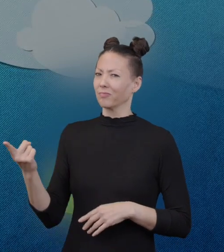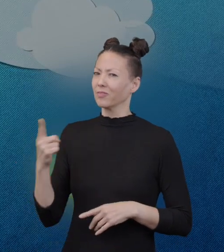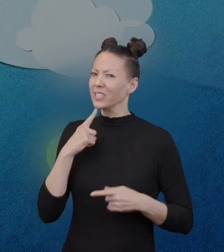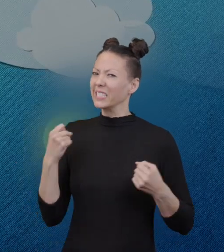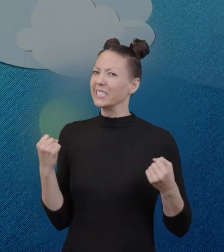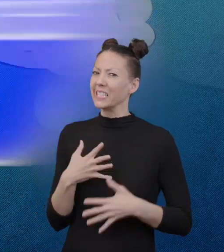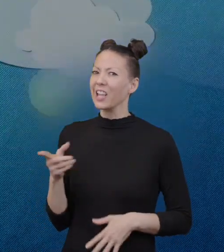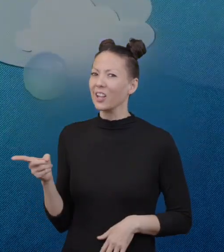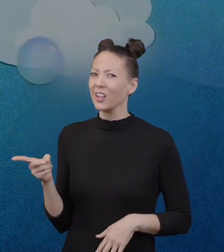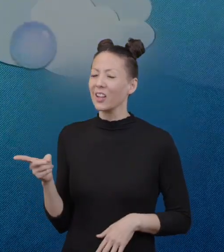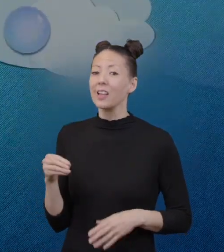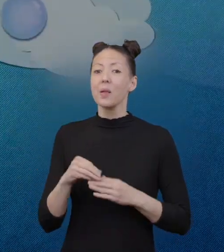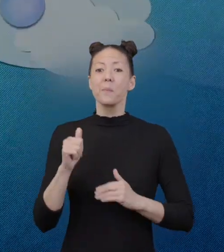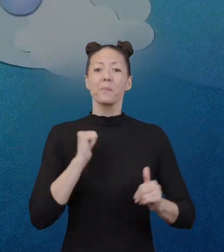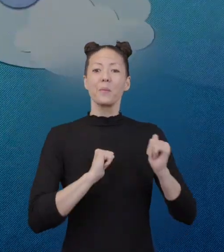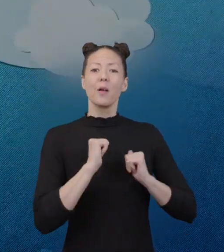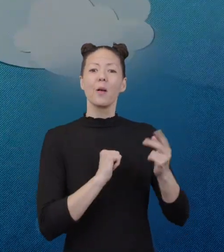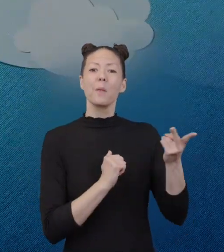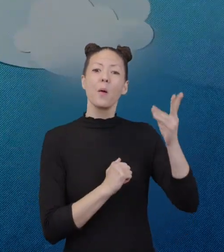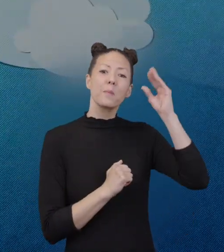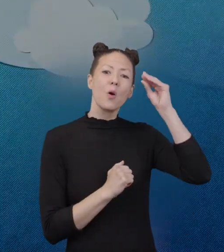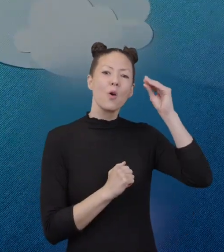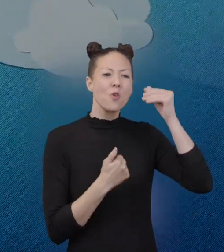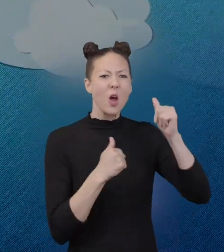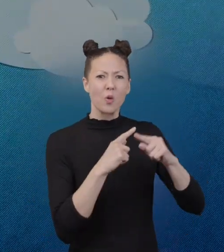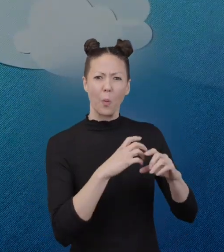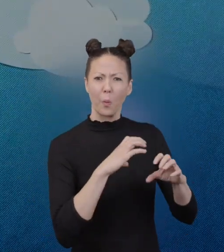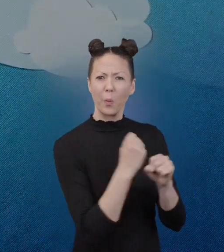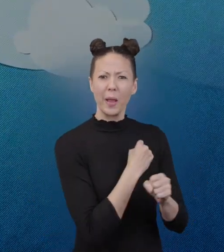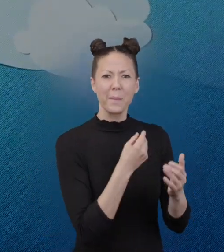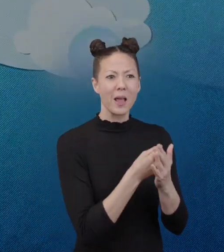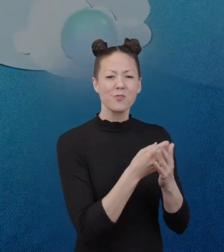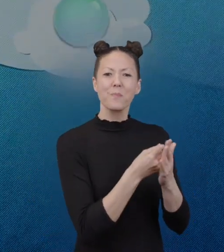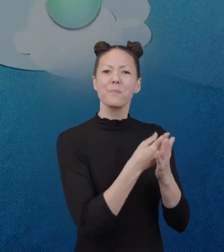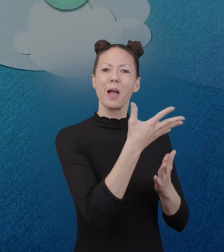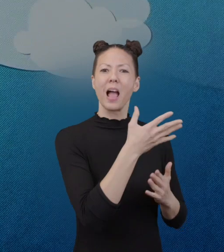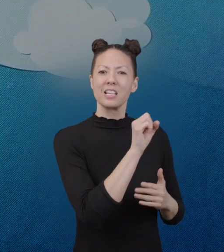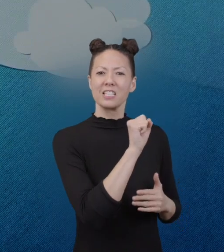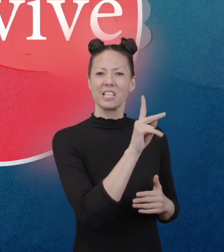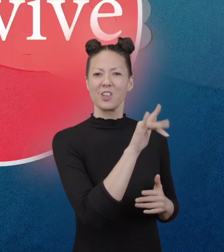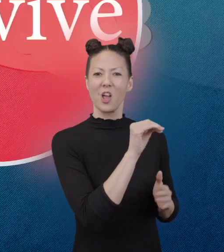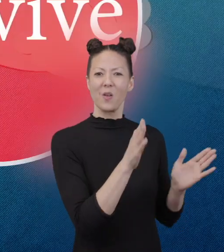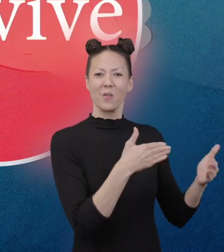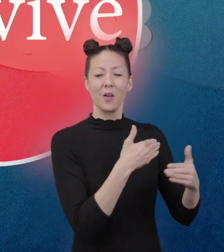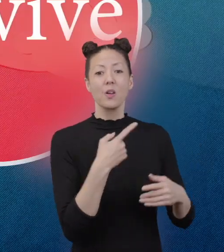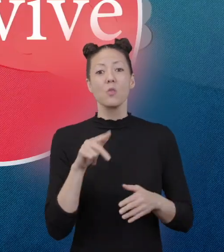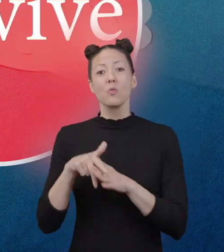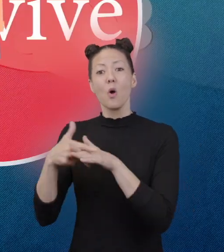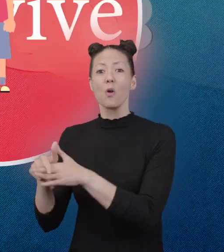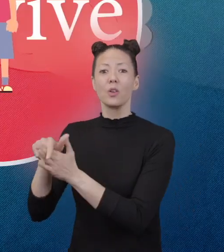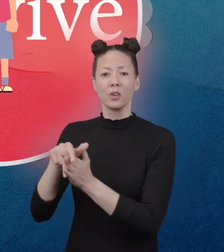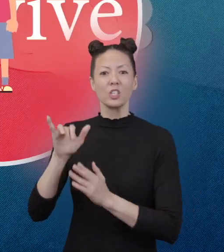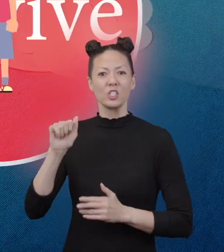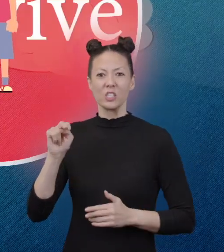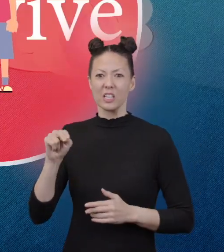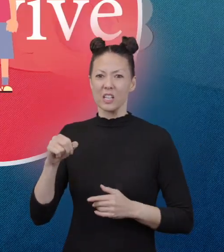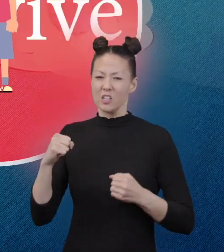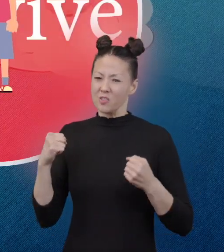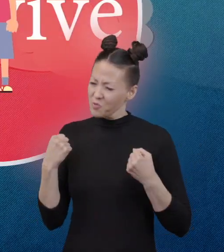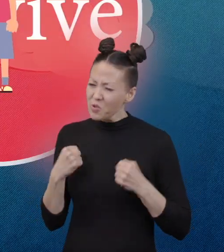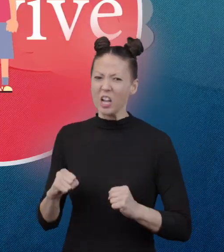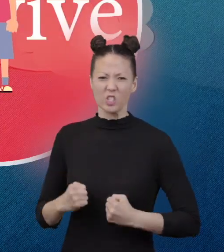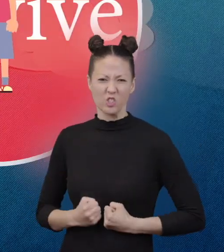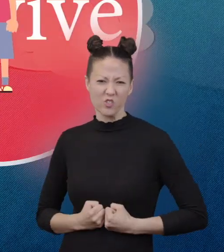scared. In the performance, the boys were trying to win money to buy a studio, but in roller coaster, Gene was trying